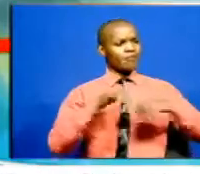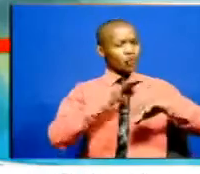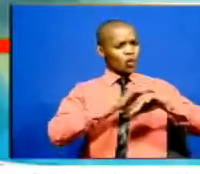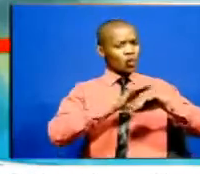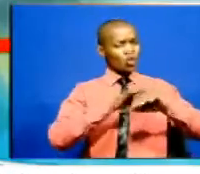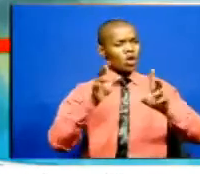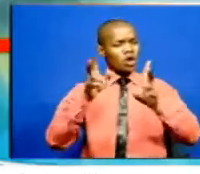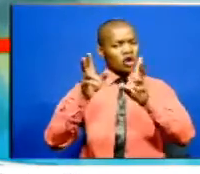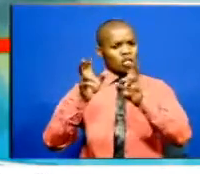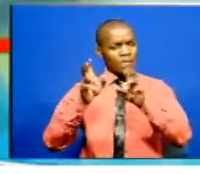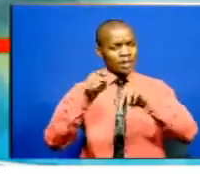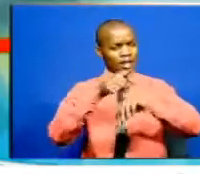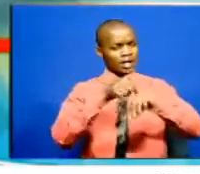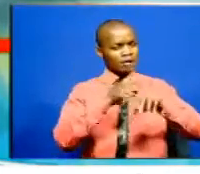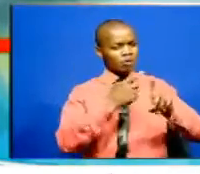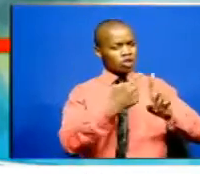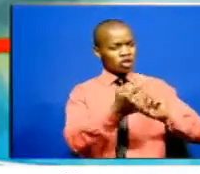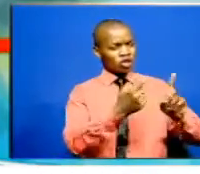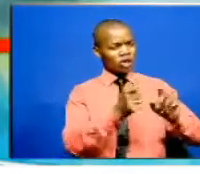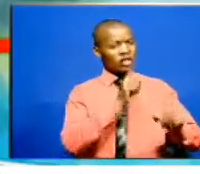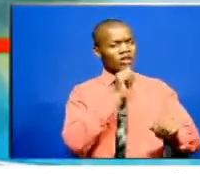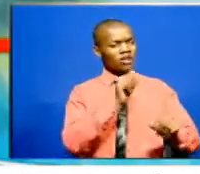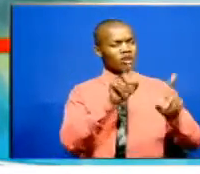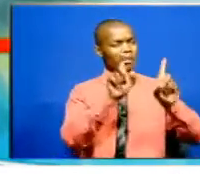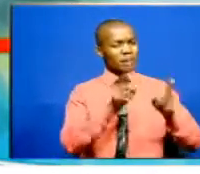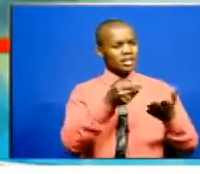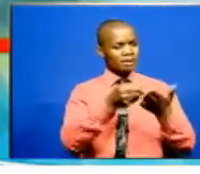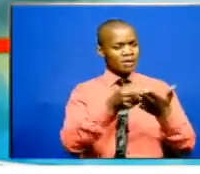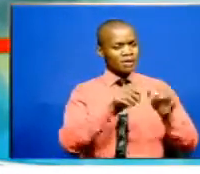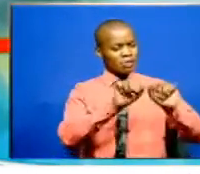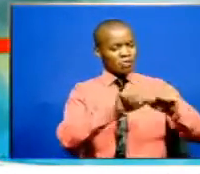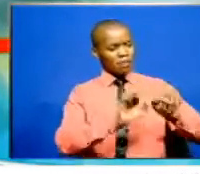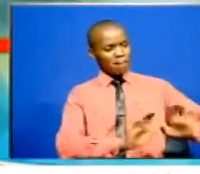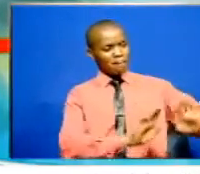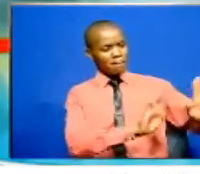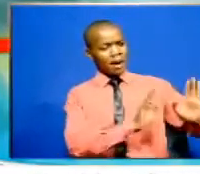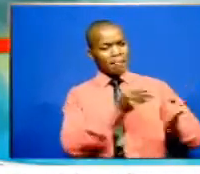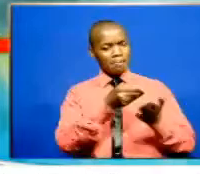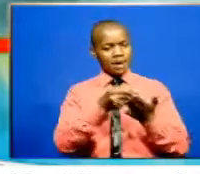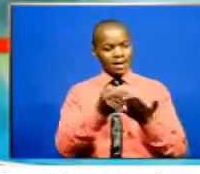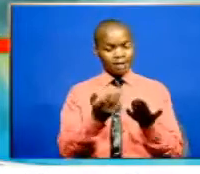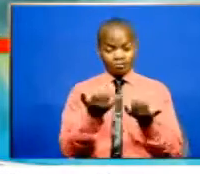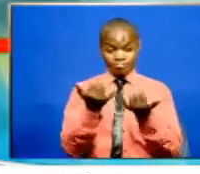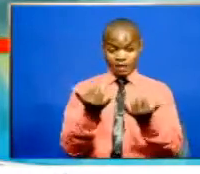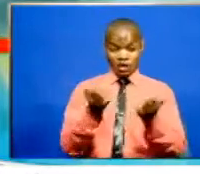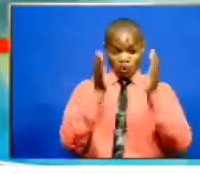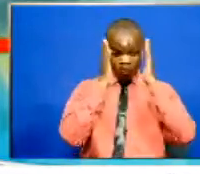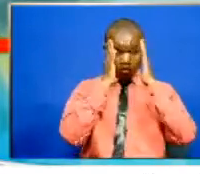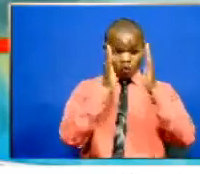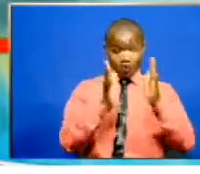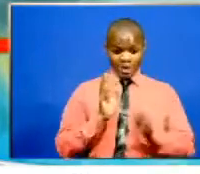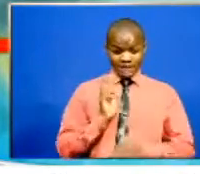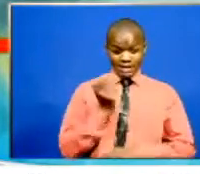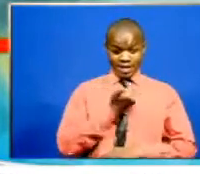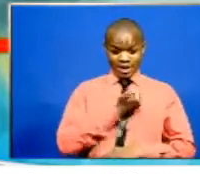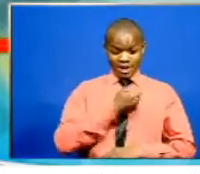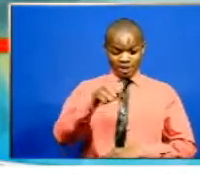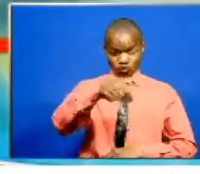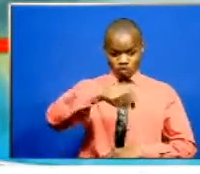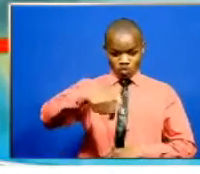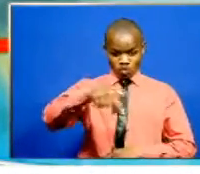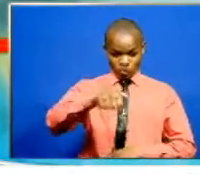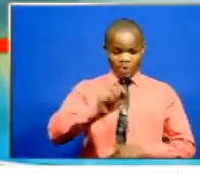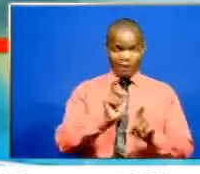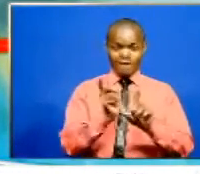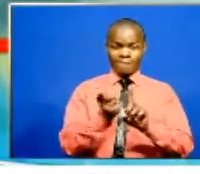about, it's not about the money for now. Let's first of all put money aside. It's us. We begin with ourselves, from conserving